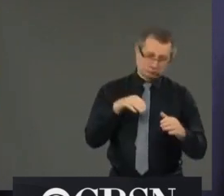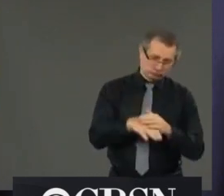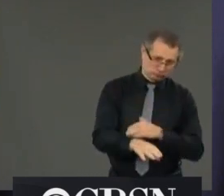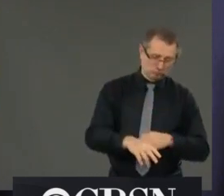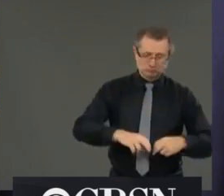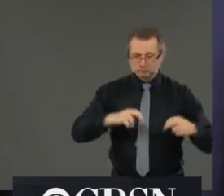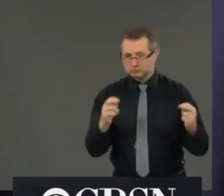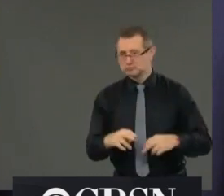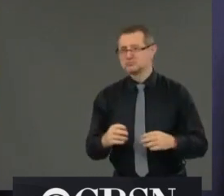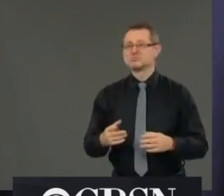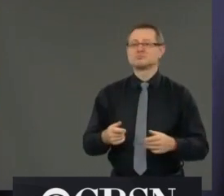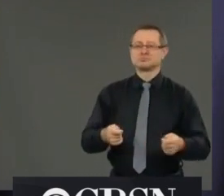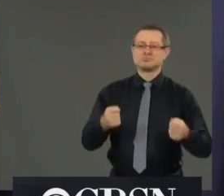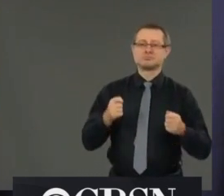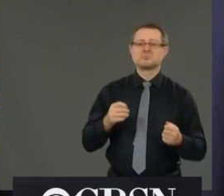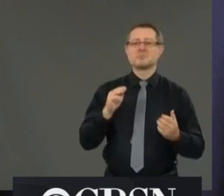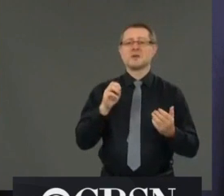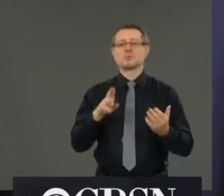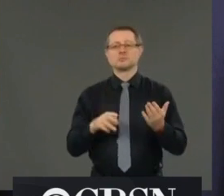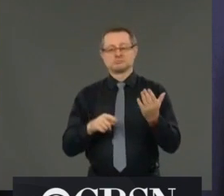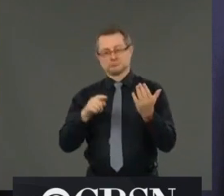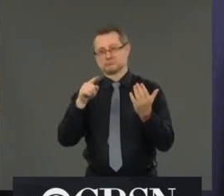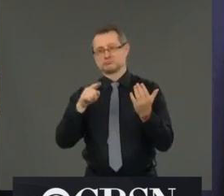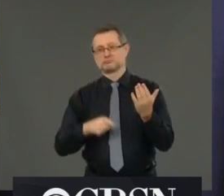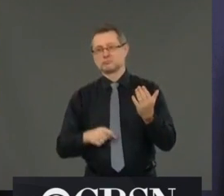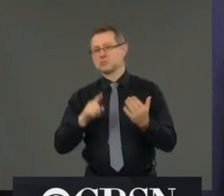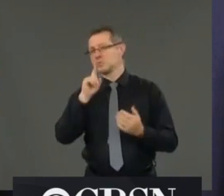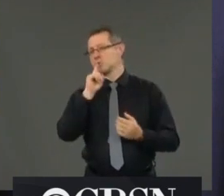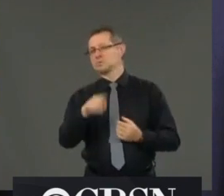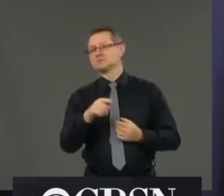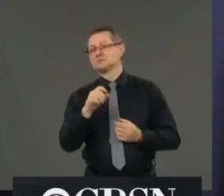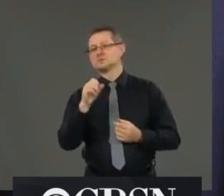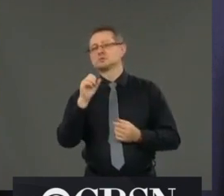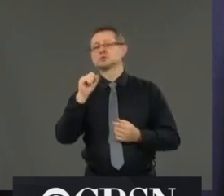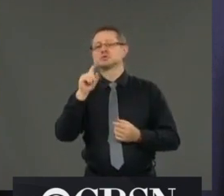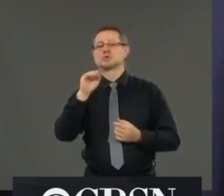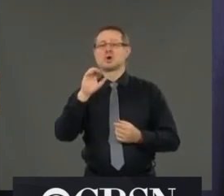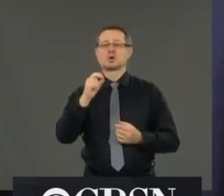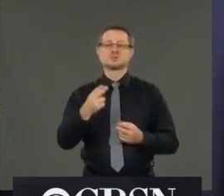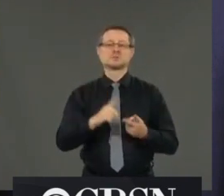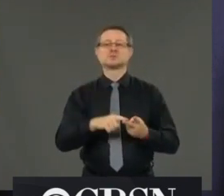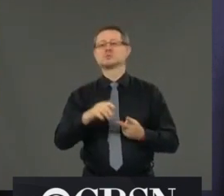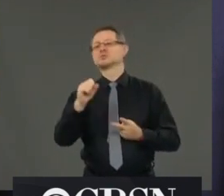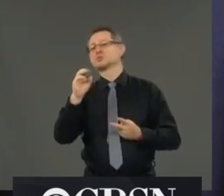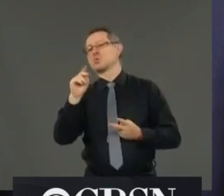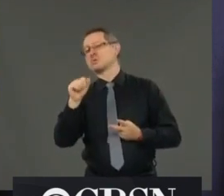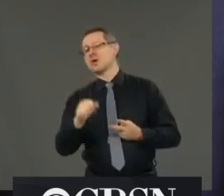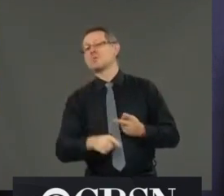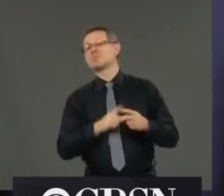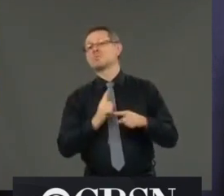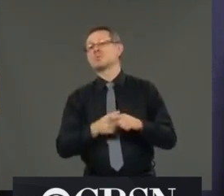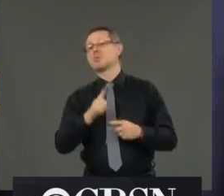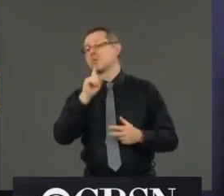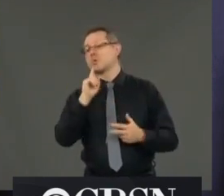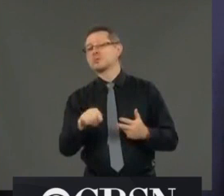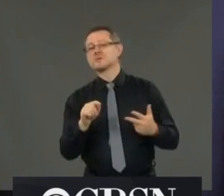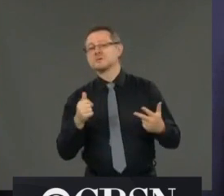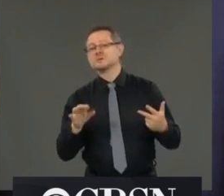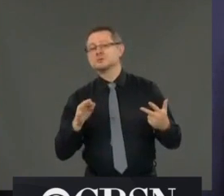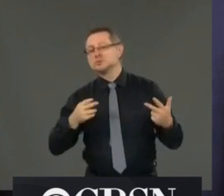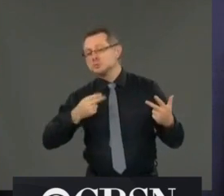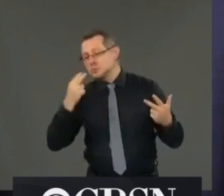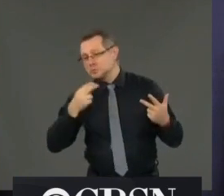look at the menu, you order your scotch and soda, and you order what they had to have on the menu, soup,